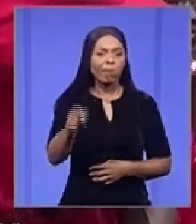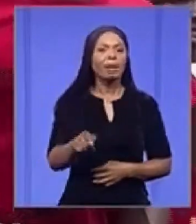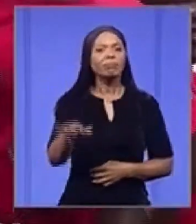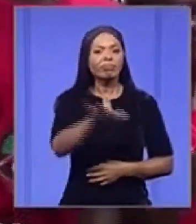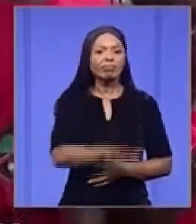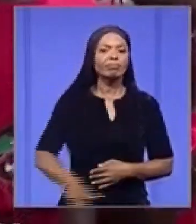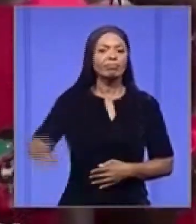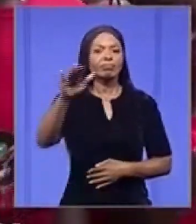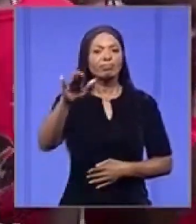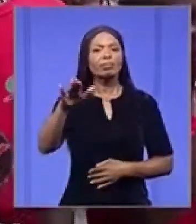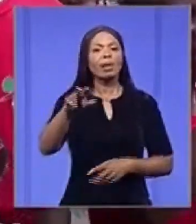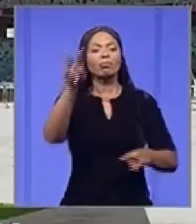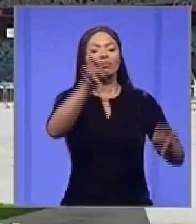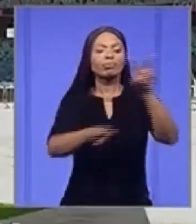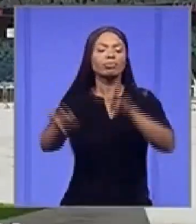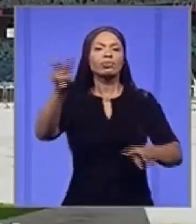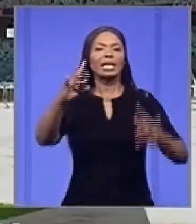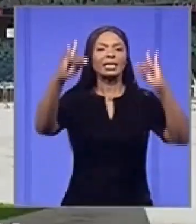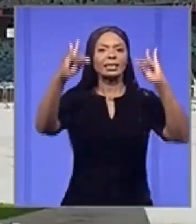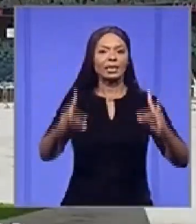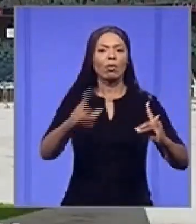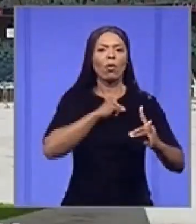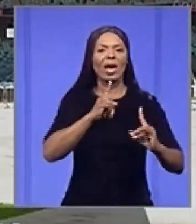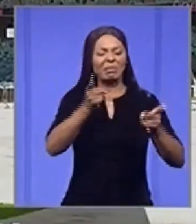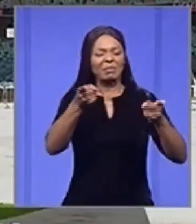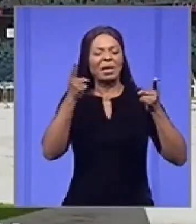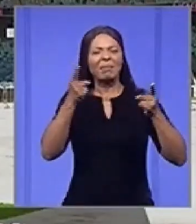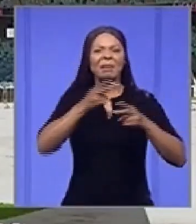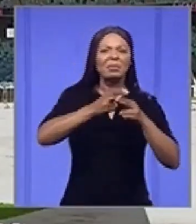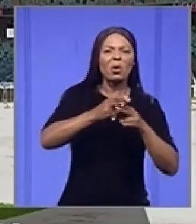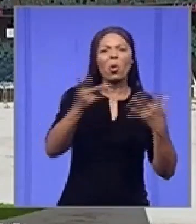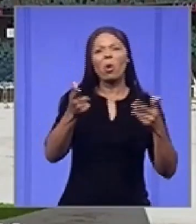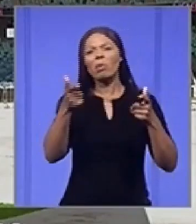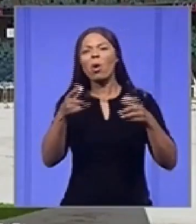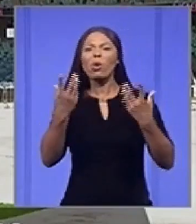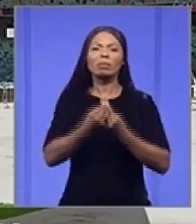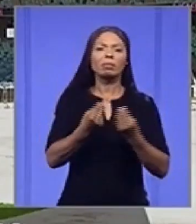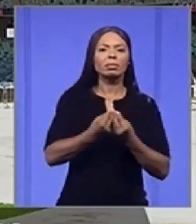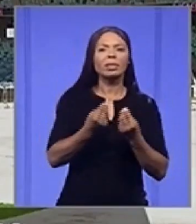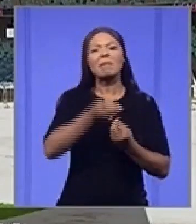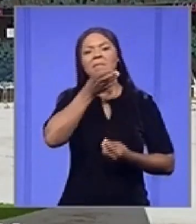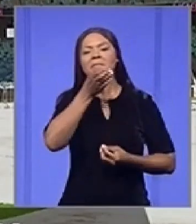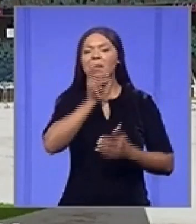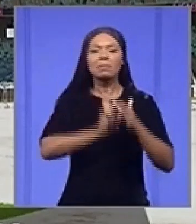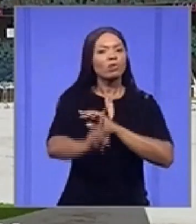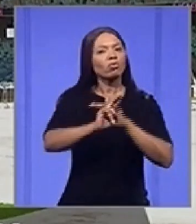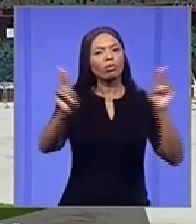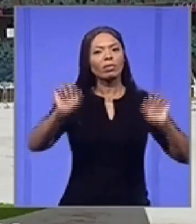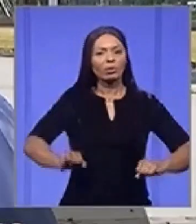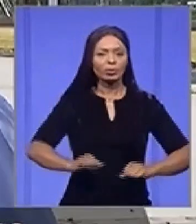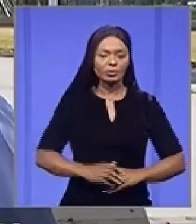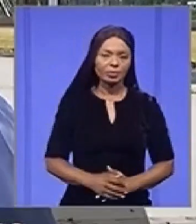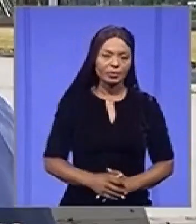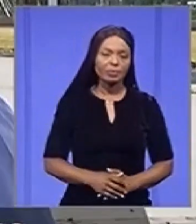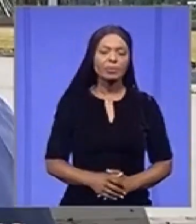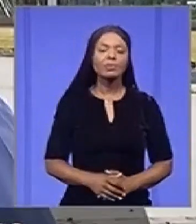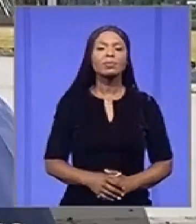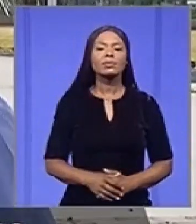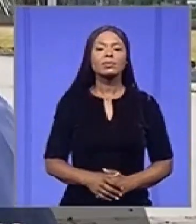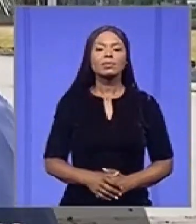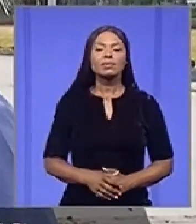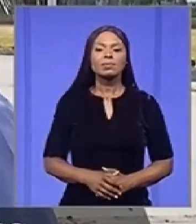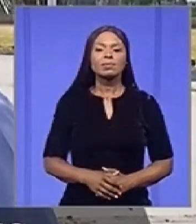stadium go netefatsa fa go sena dibetsa tse di kotsi le nnotagi tseo di tsenang kwa stadiumong sa Moses Mabhida. All